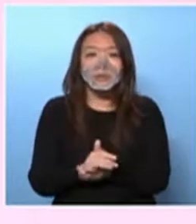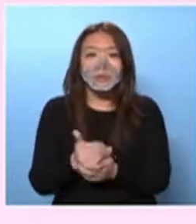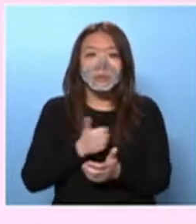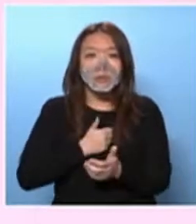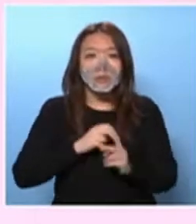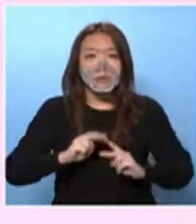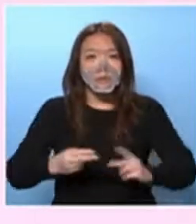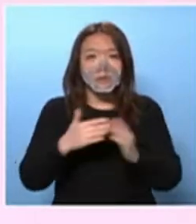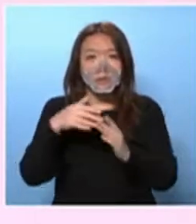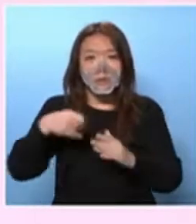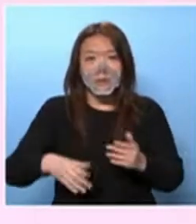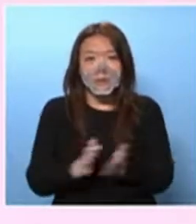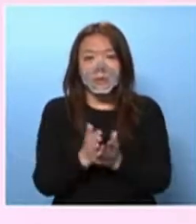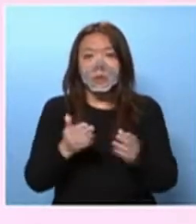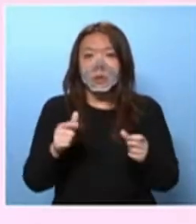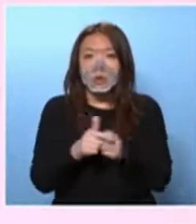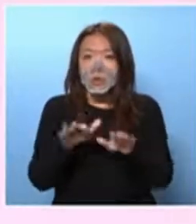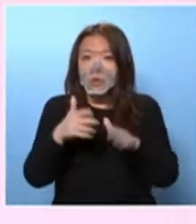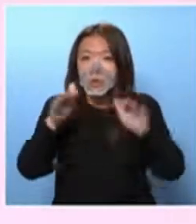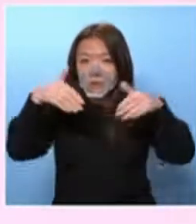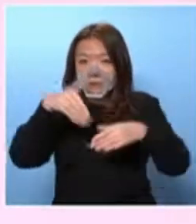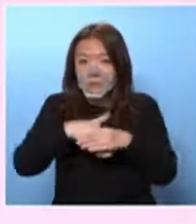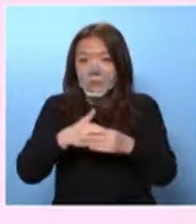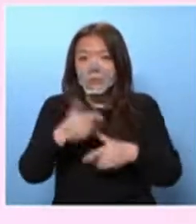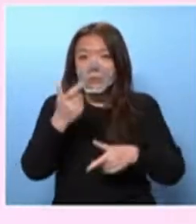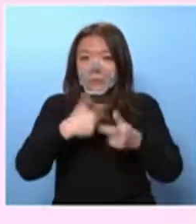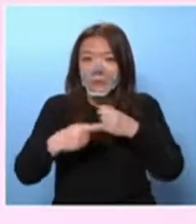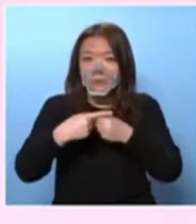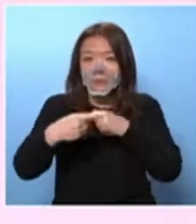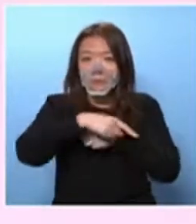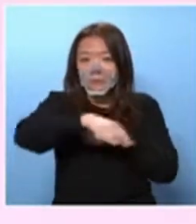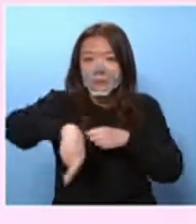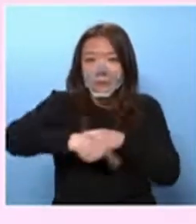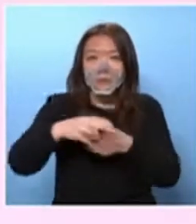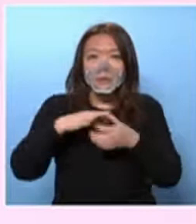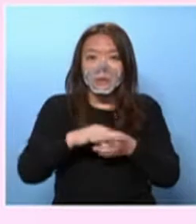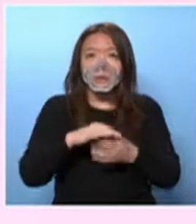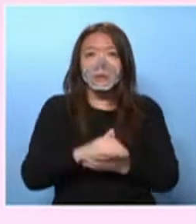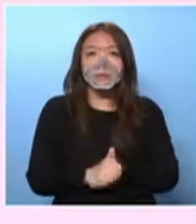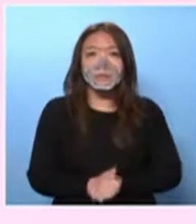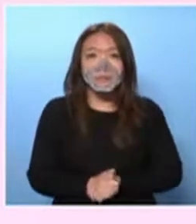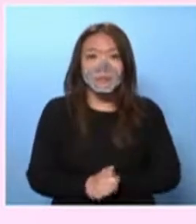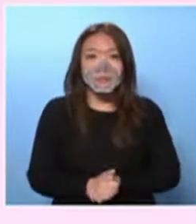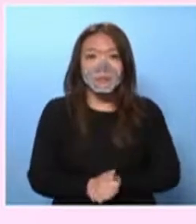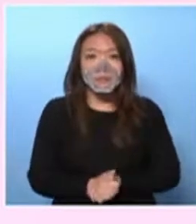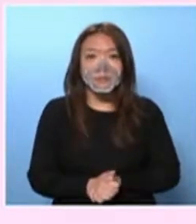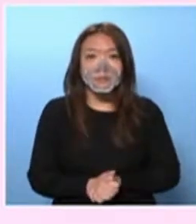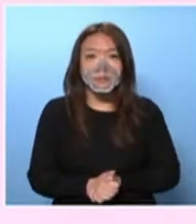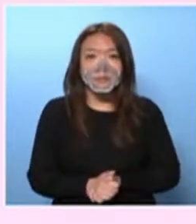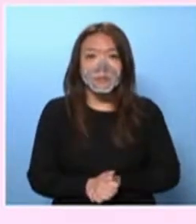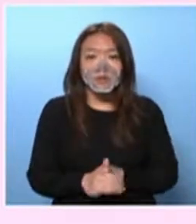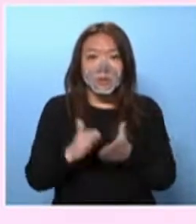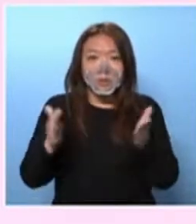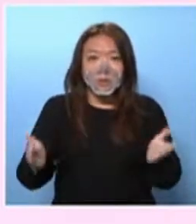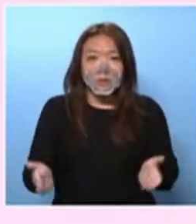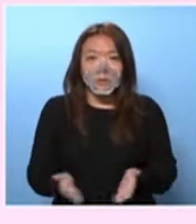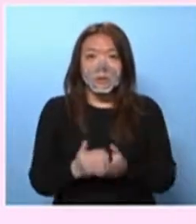business operators affected by land resumption. The Development Bureau seeks to sell the first piece of land concerned by public tender next